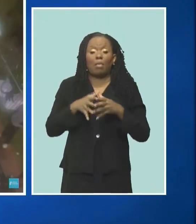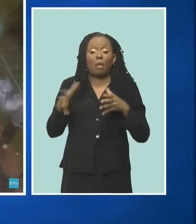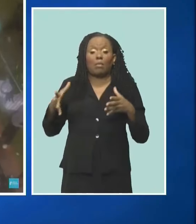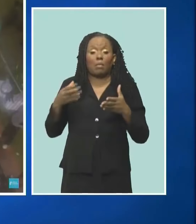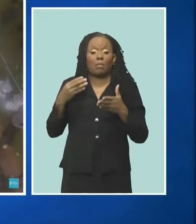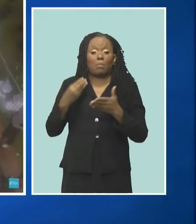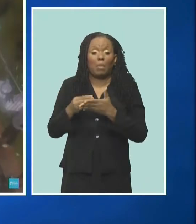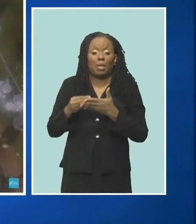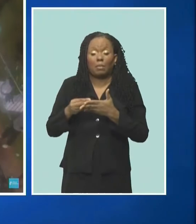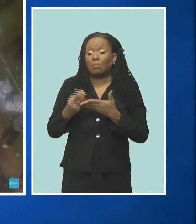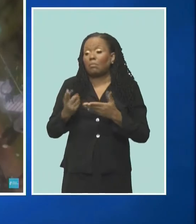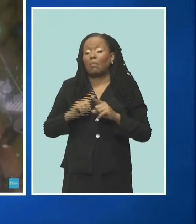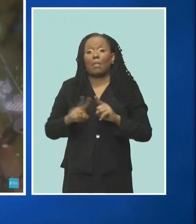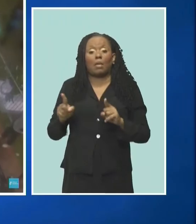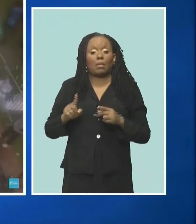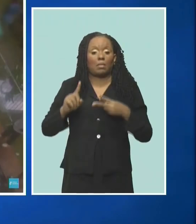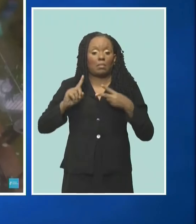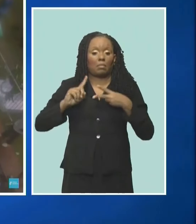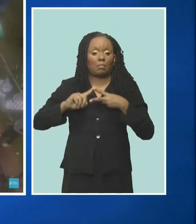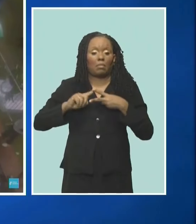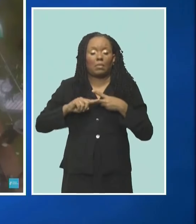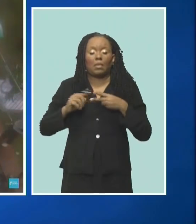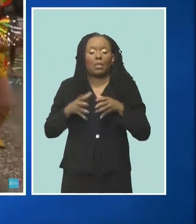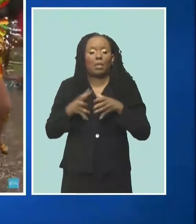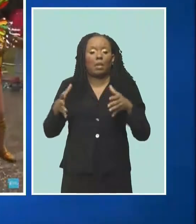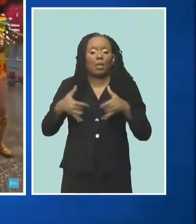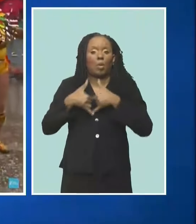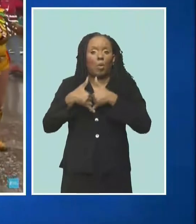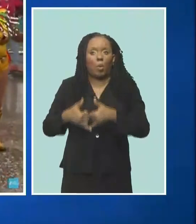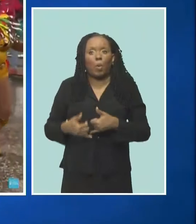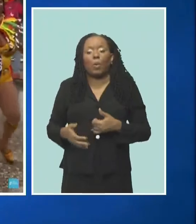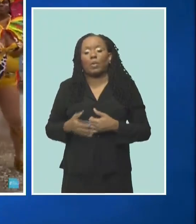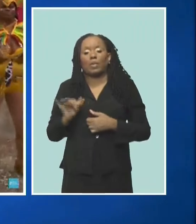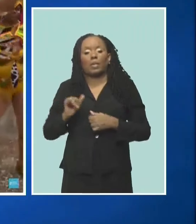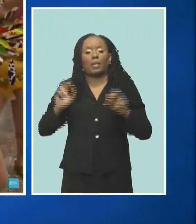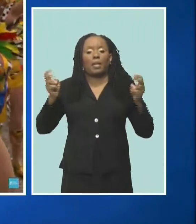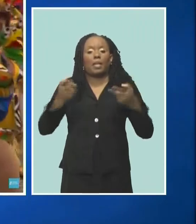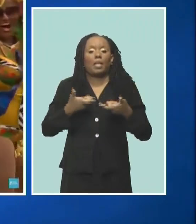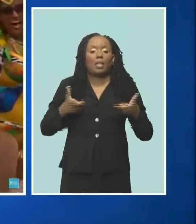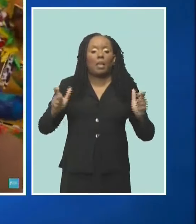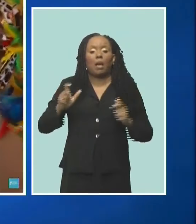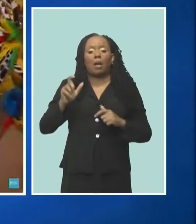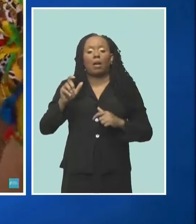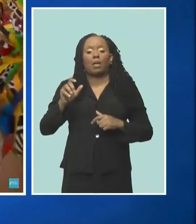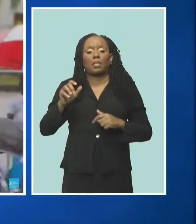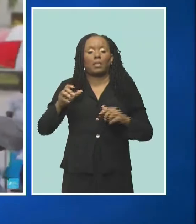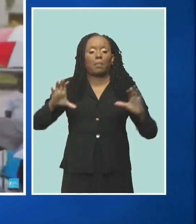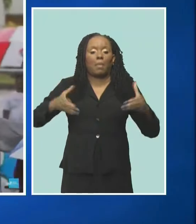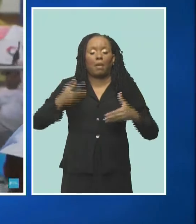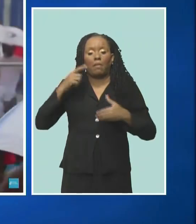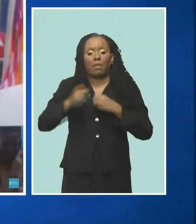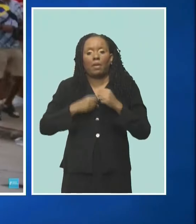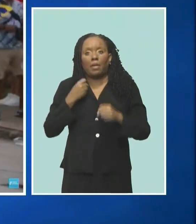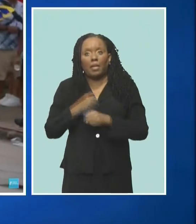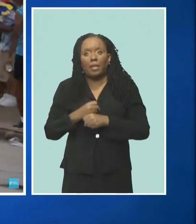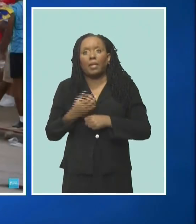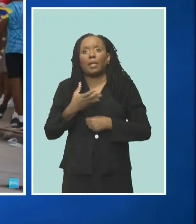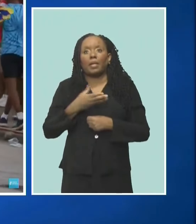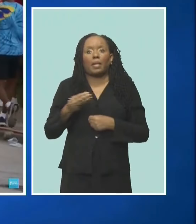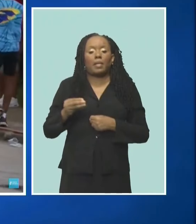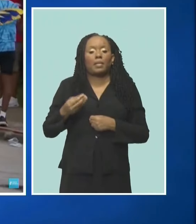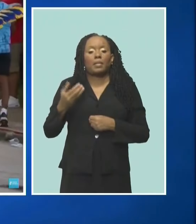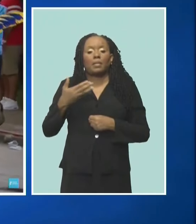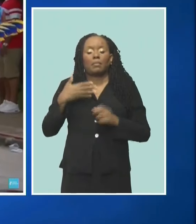West Productions received several awards, including Large Band of the Year in the Heritage category and the George Deere Award for